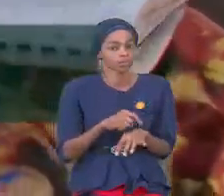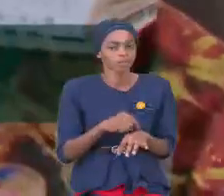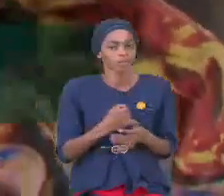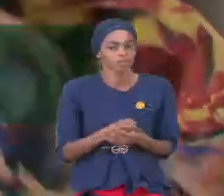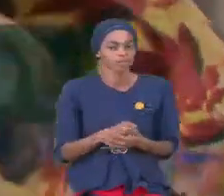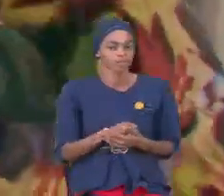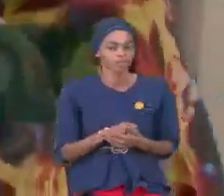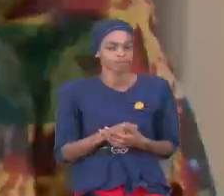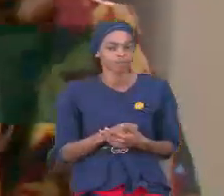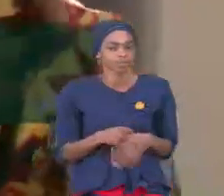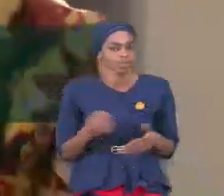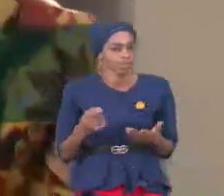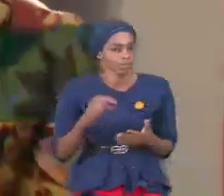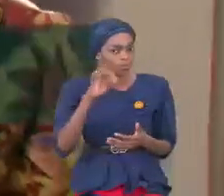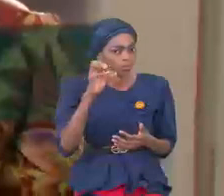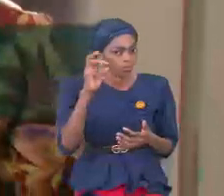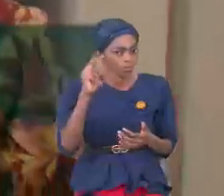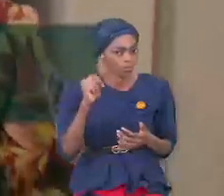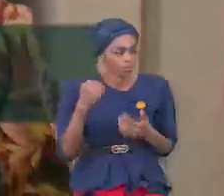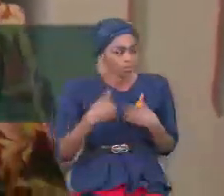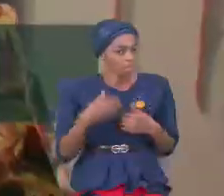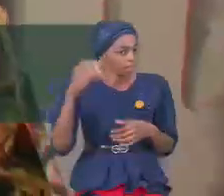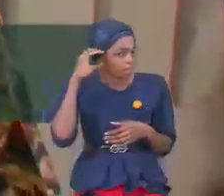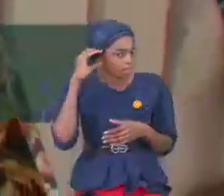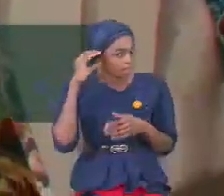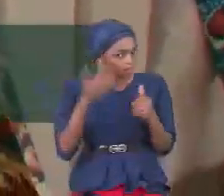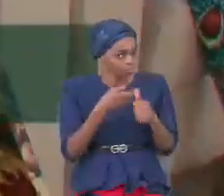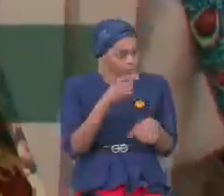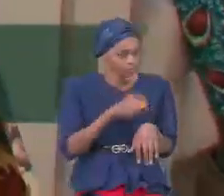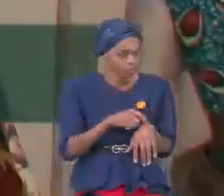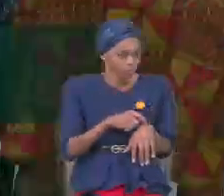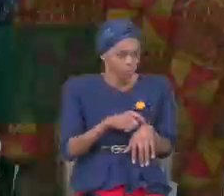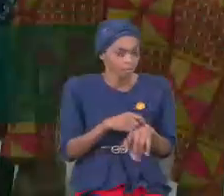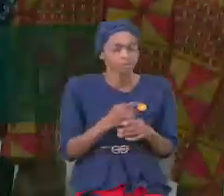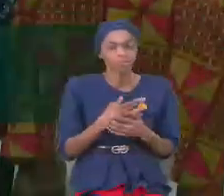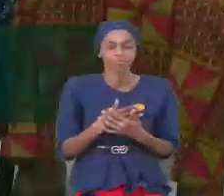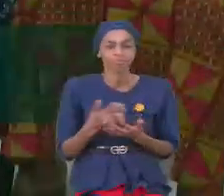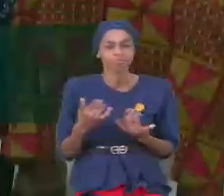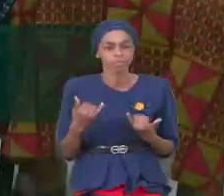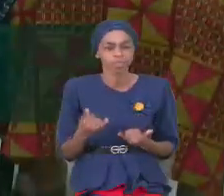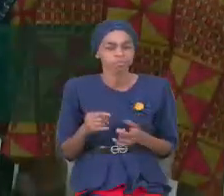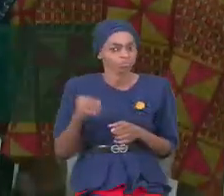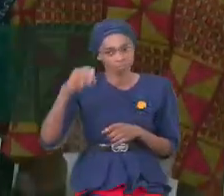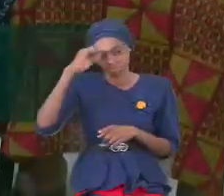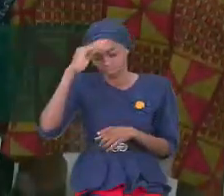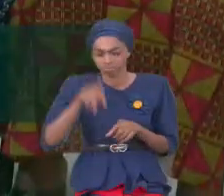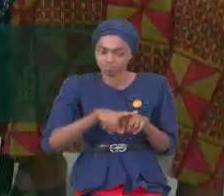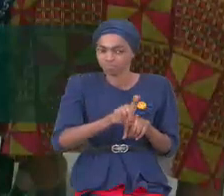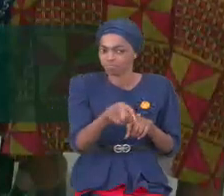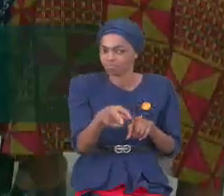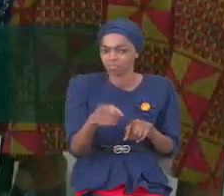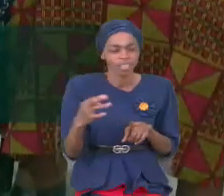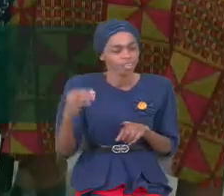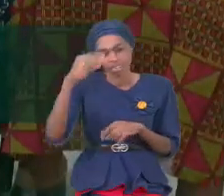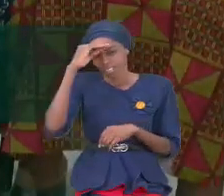time. He had heard the first time, and he went astray. He did not go in the